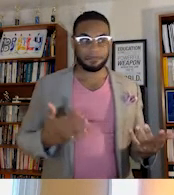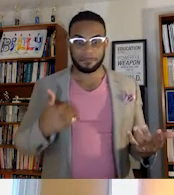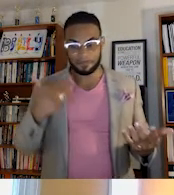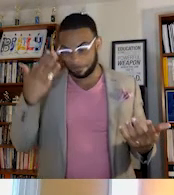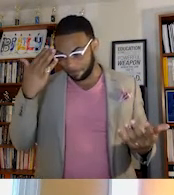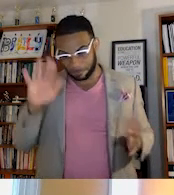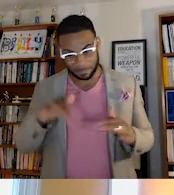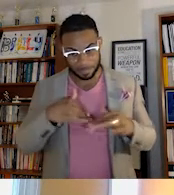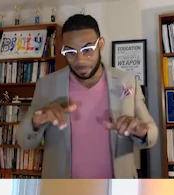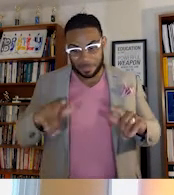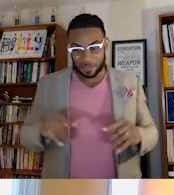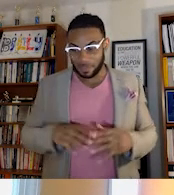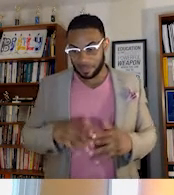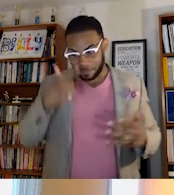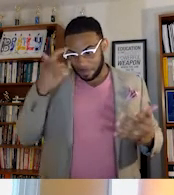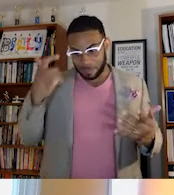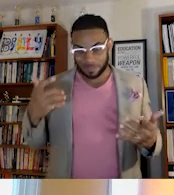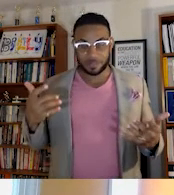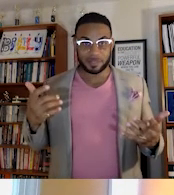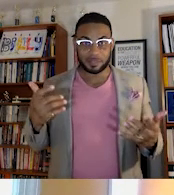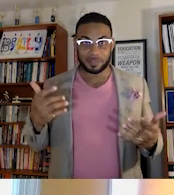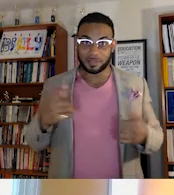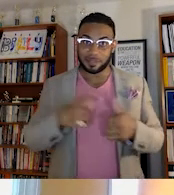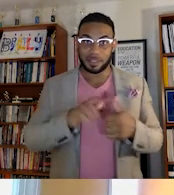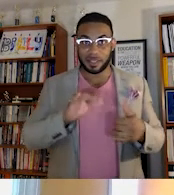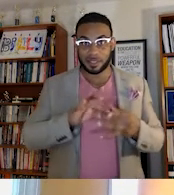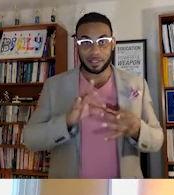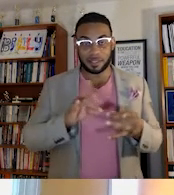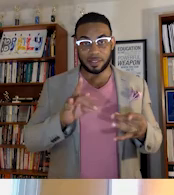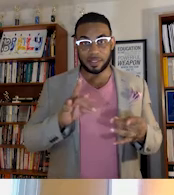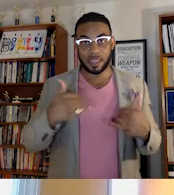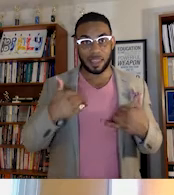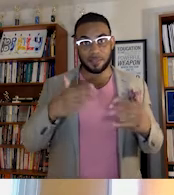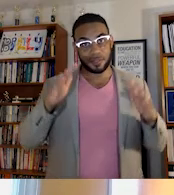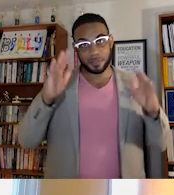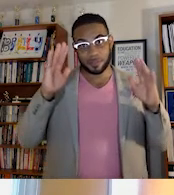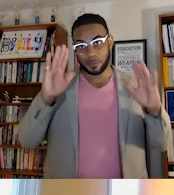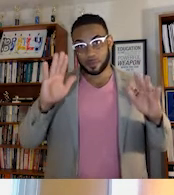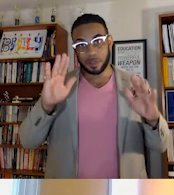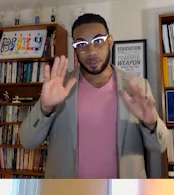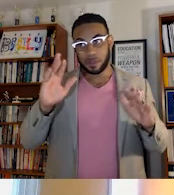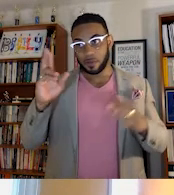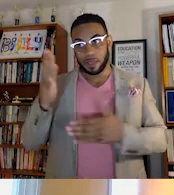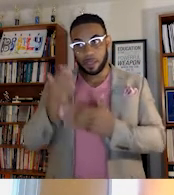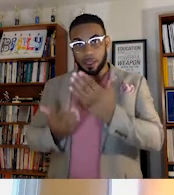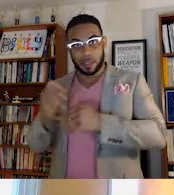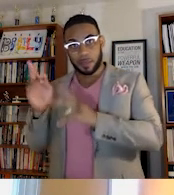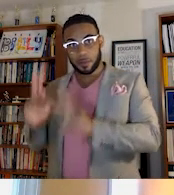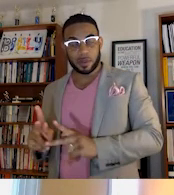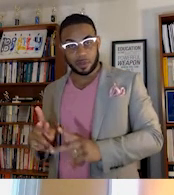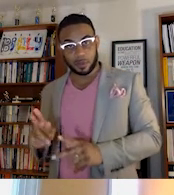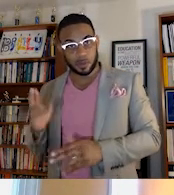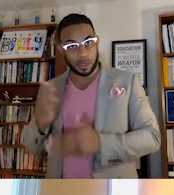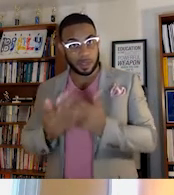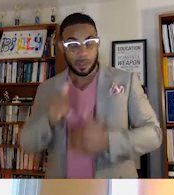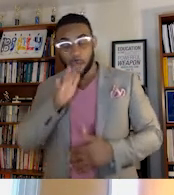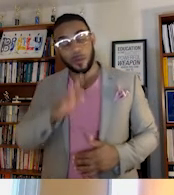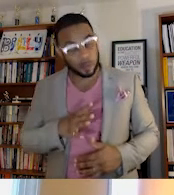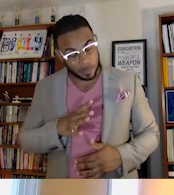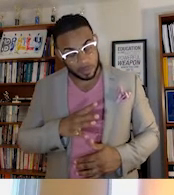don't know how we did it because, like I said, having a great right-hand